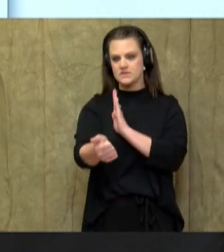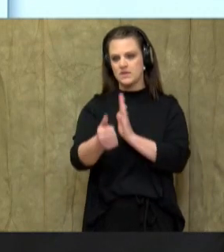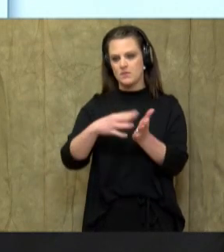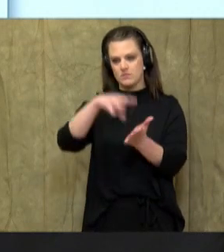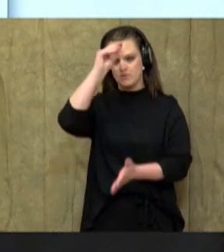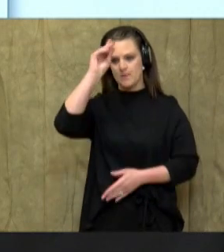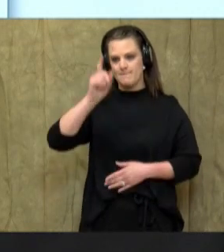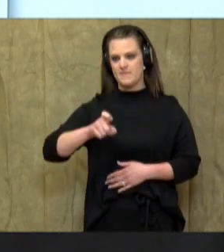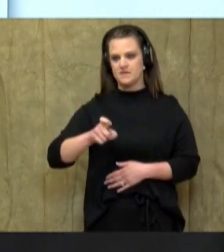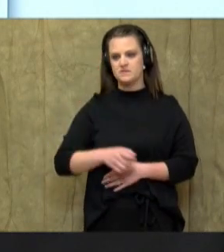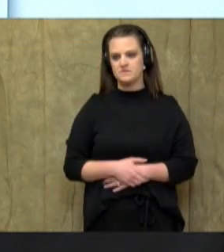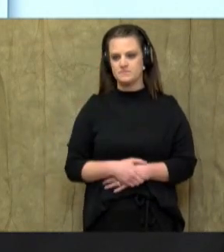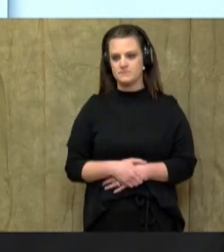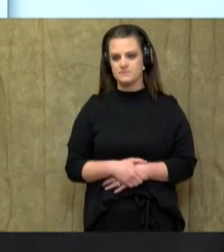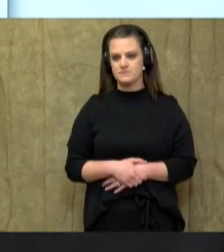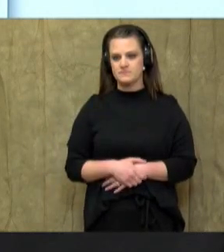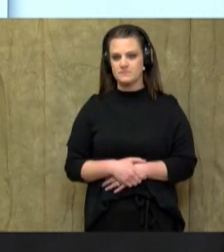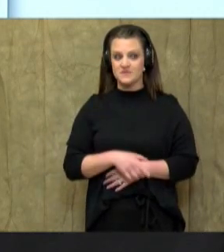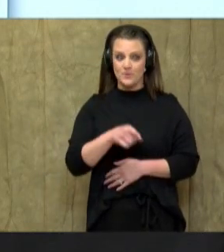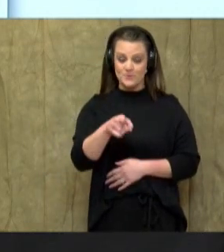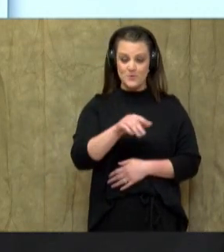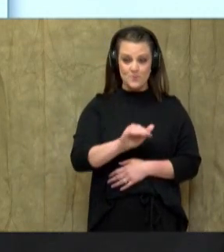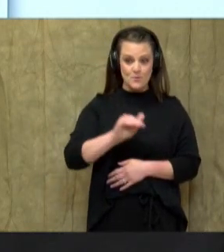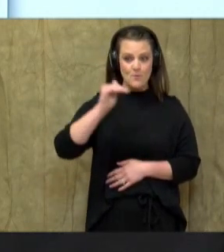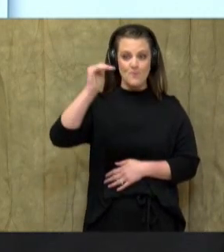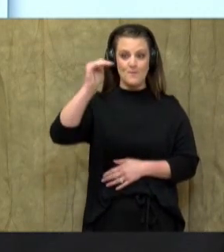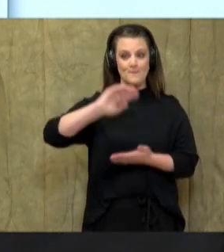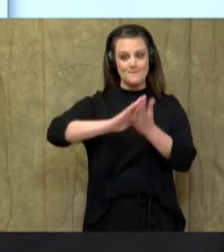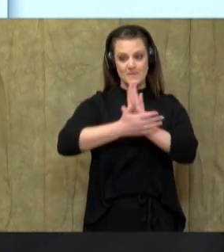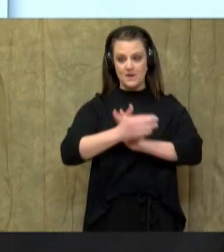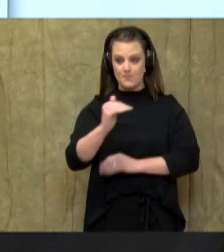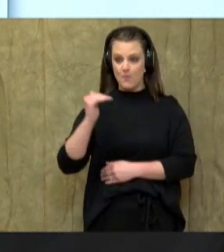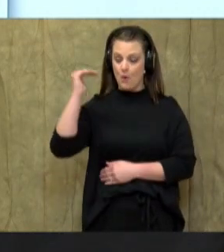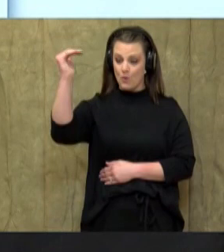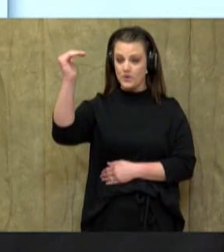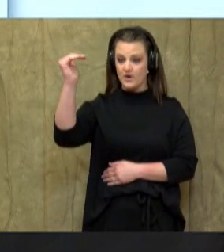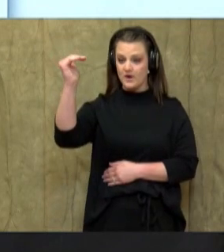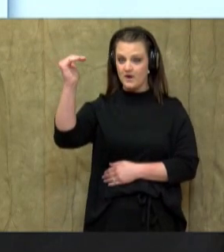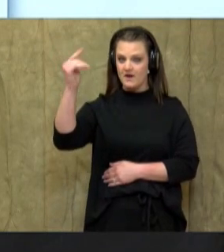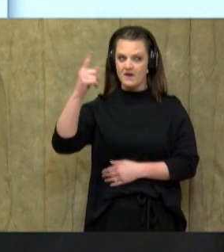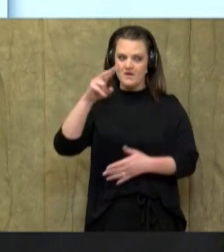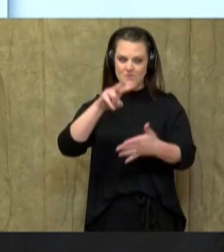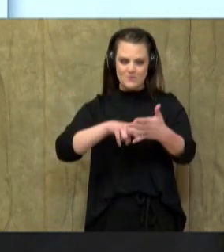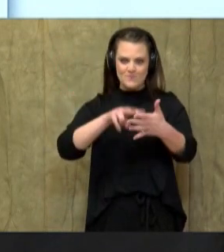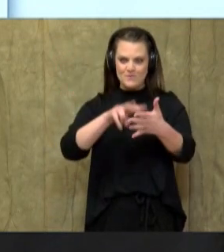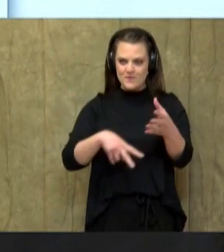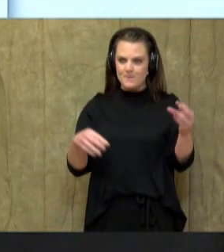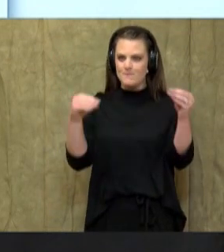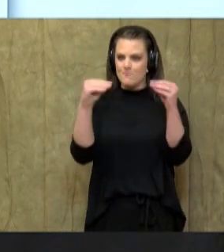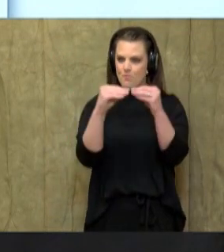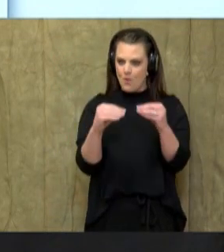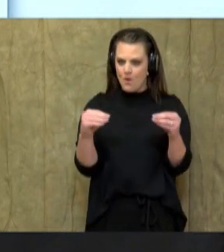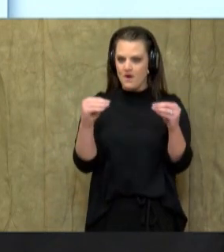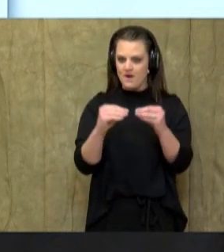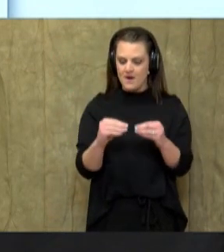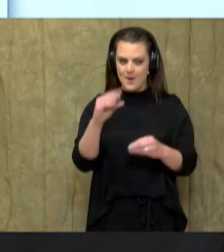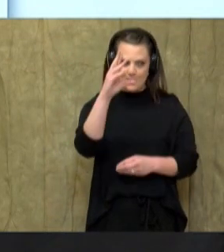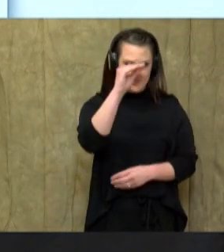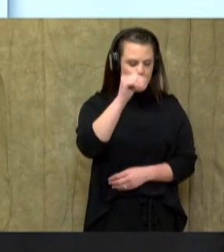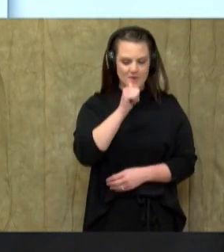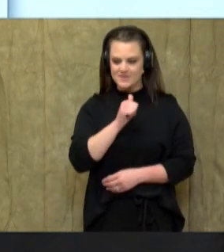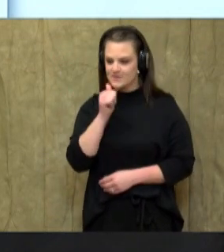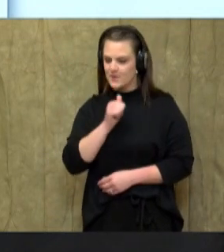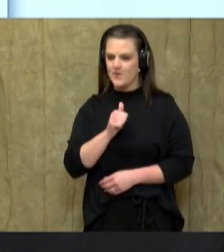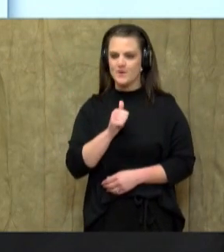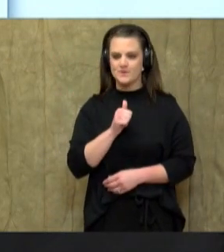So there are times, and as you've gotten older and as you've encountered reading texts, you've seen, boys and girls, that